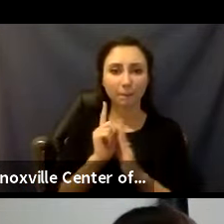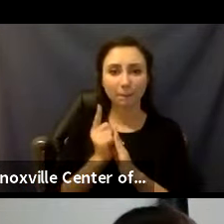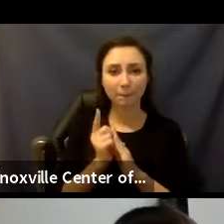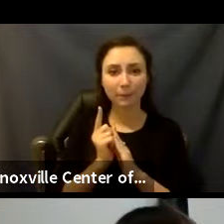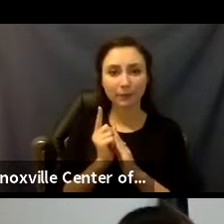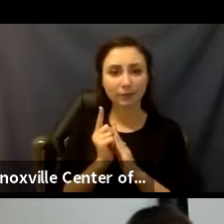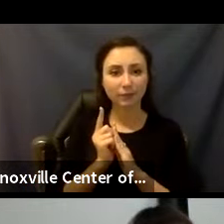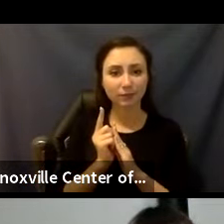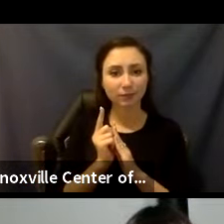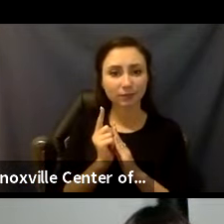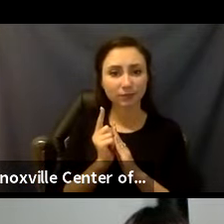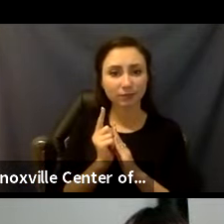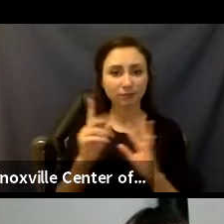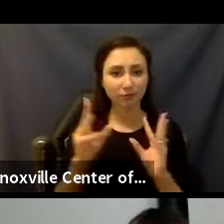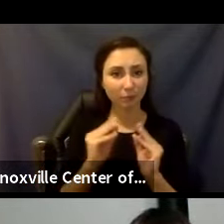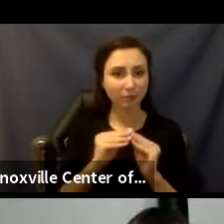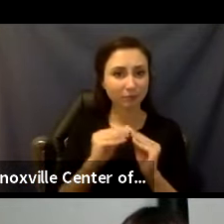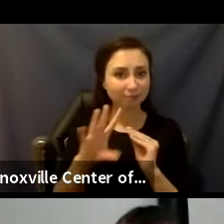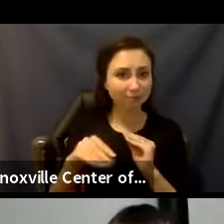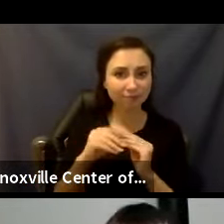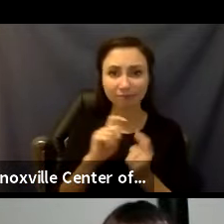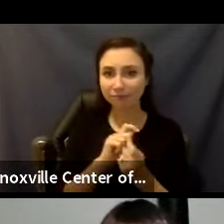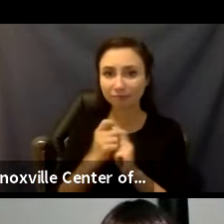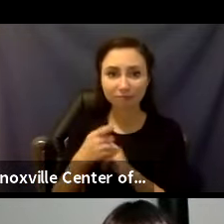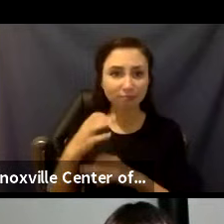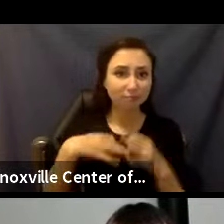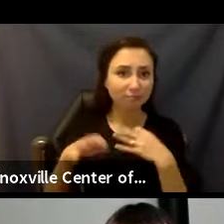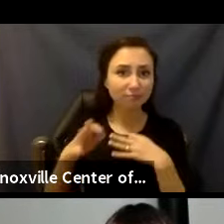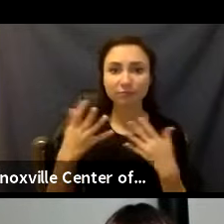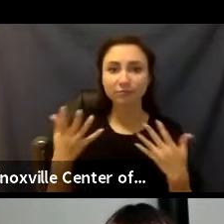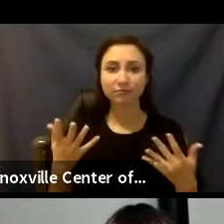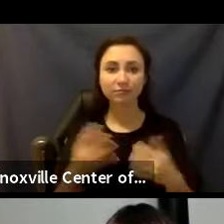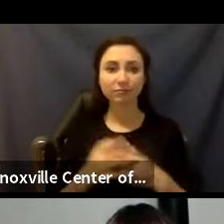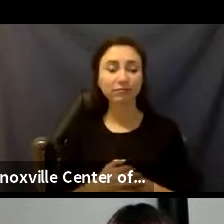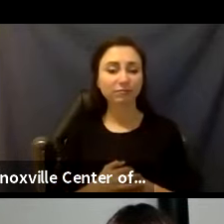meeting, additions, corrections, substitutions, etc.?